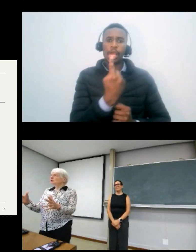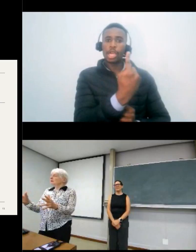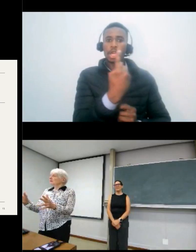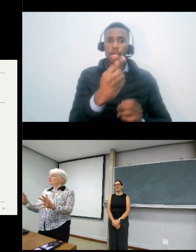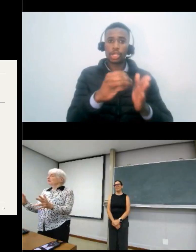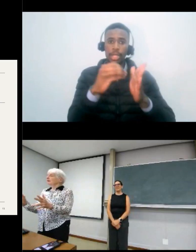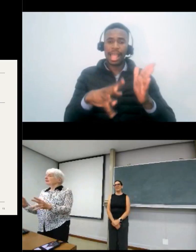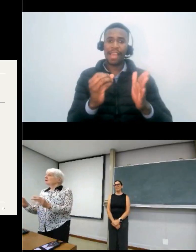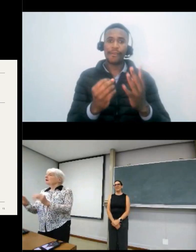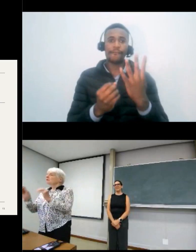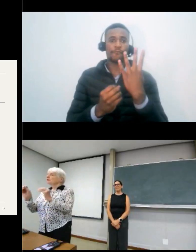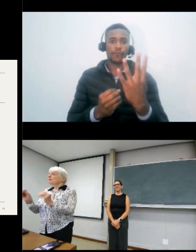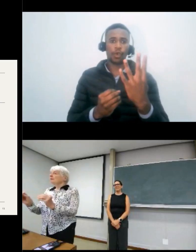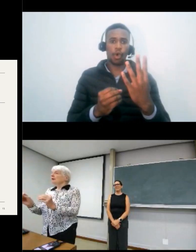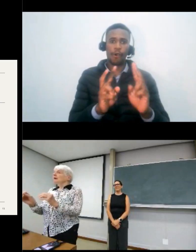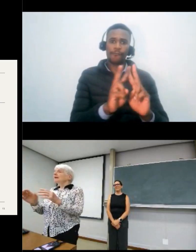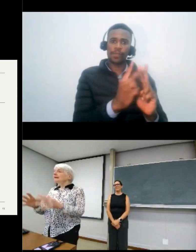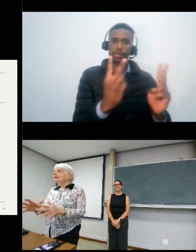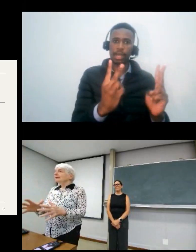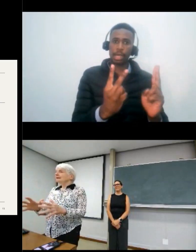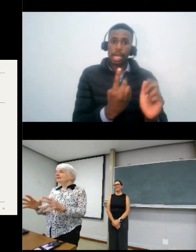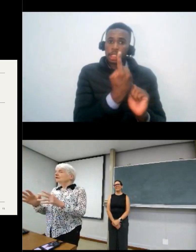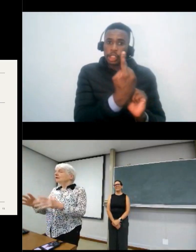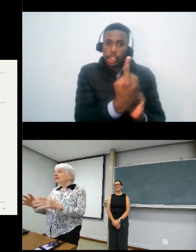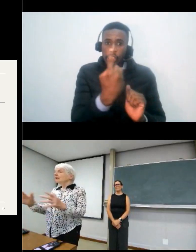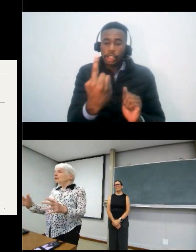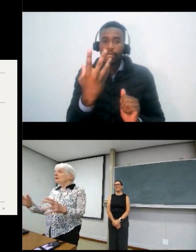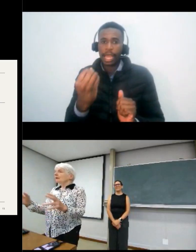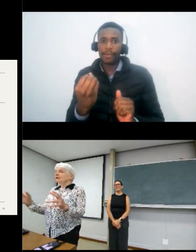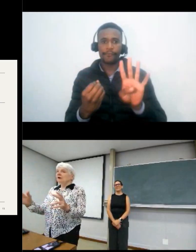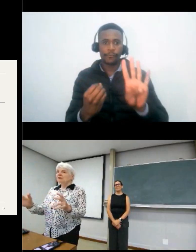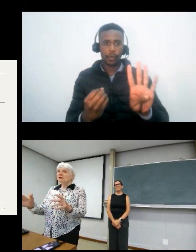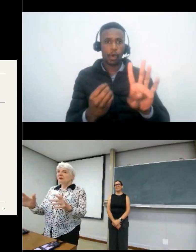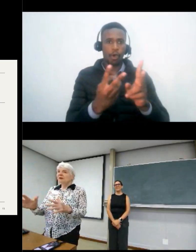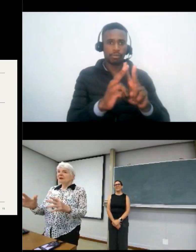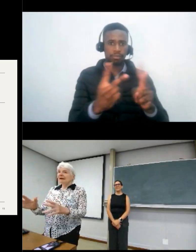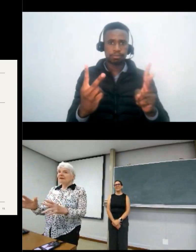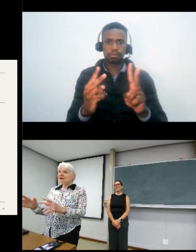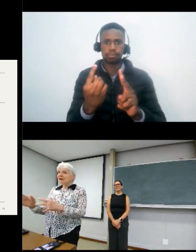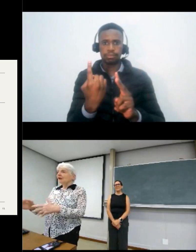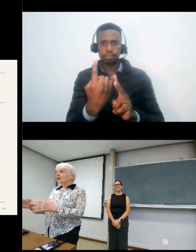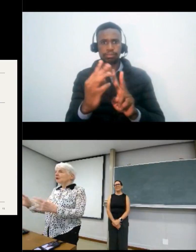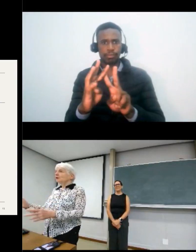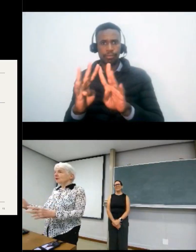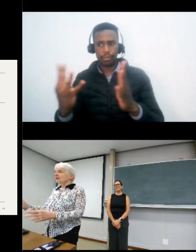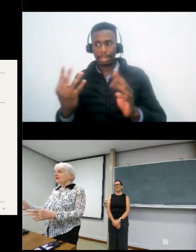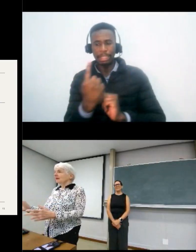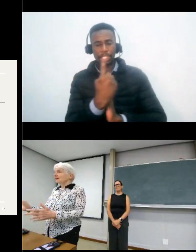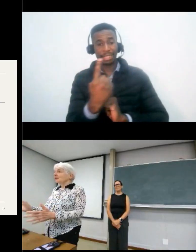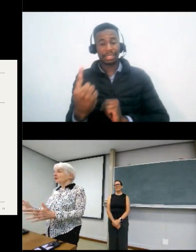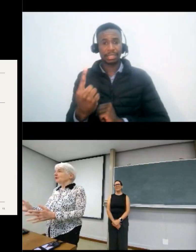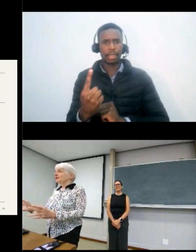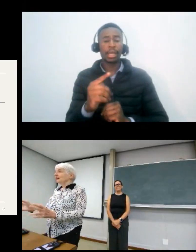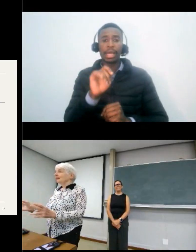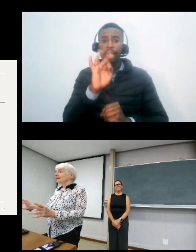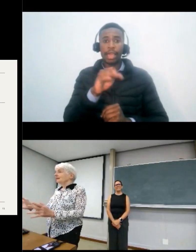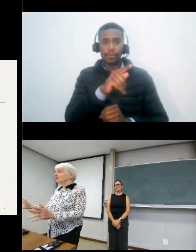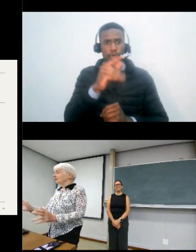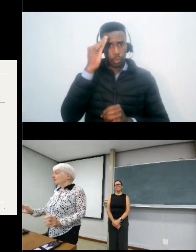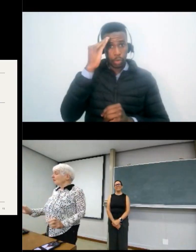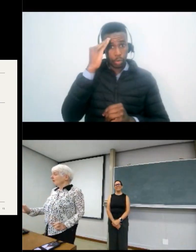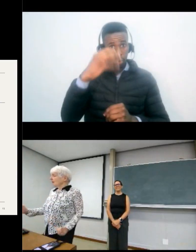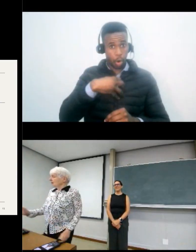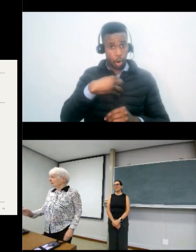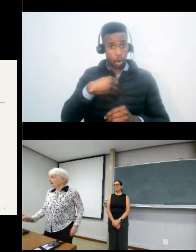like a huge amount of variation. Remember, it isn't. If you really know about your own spoken language, you will see that that is also the